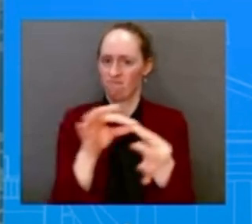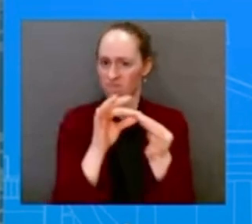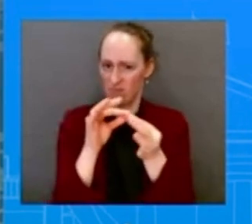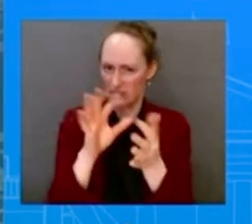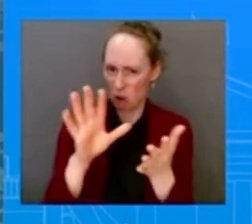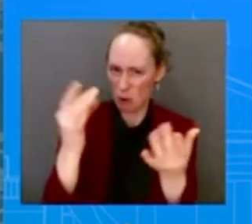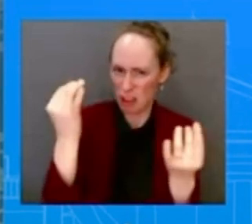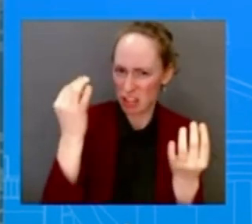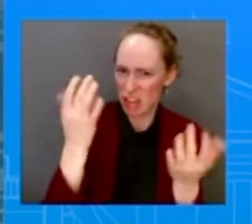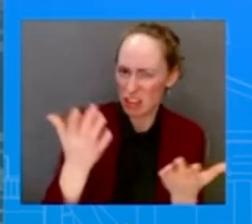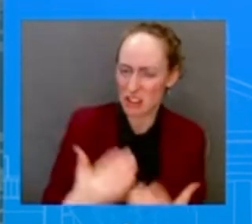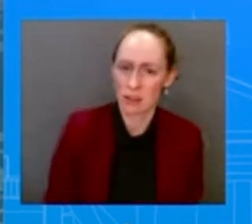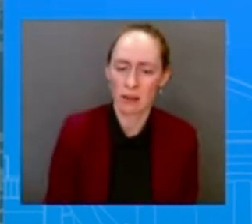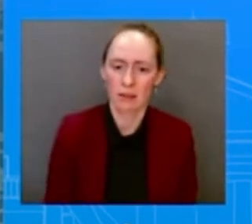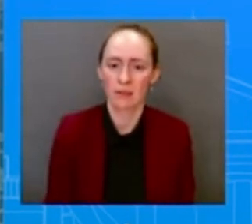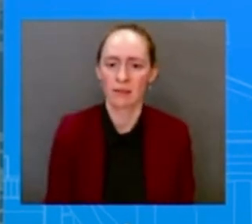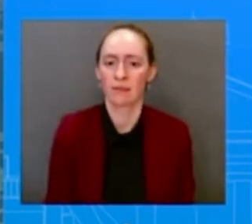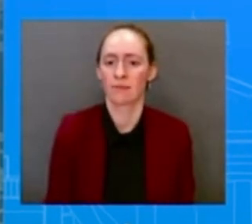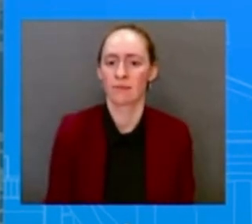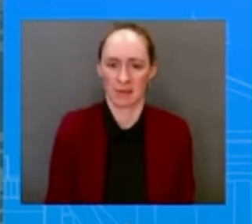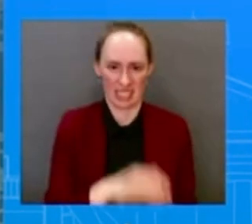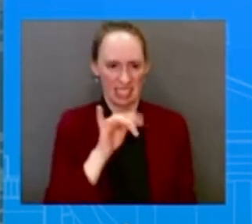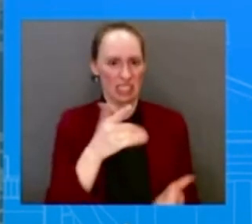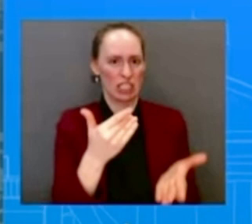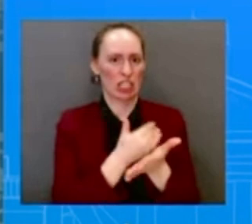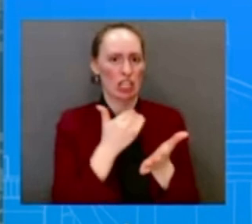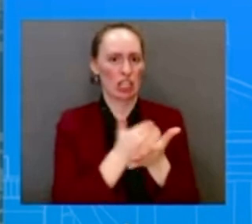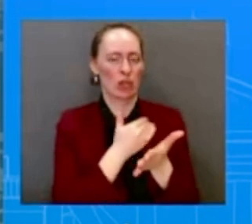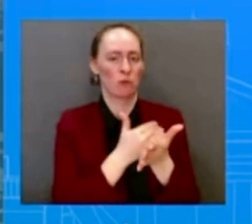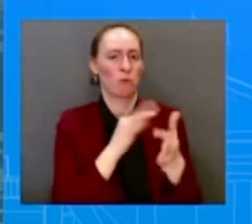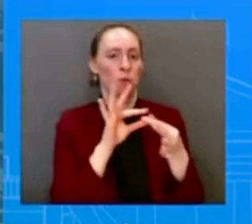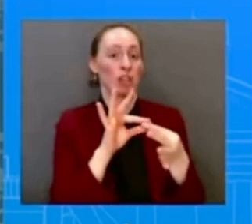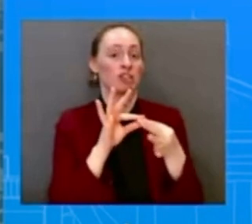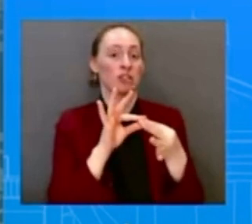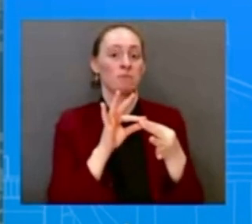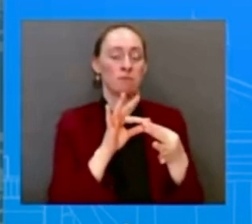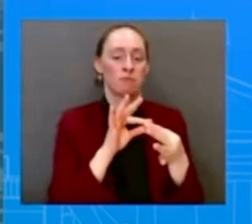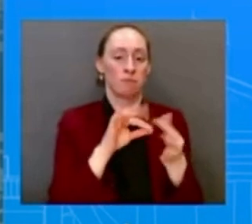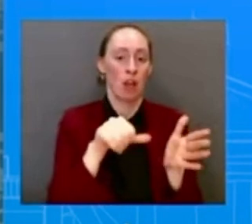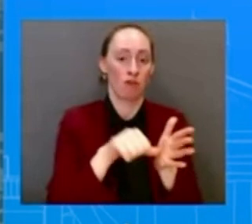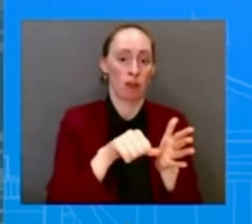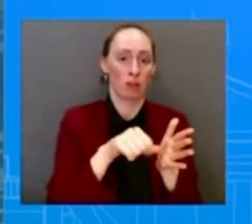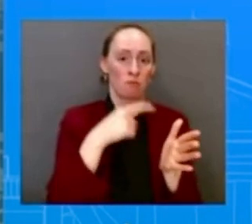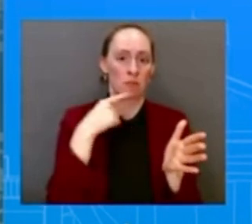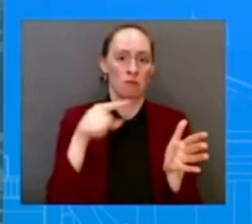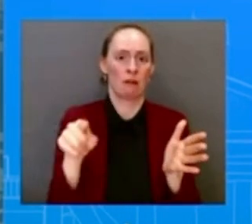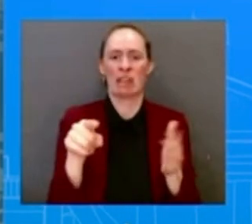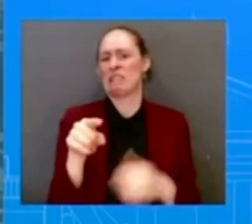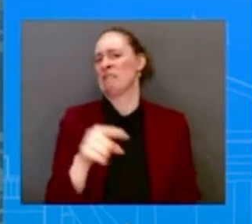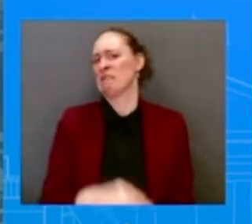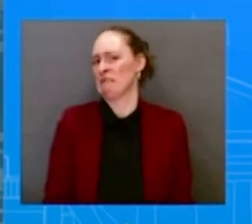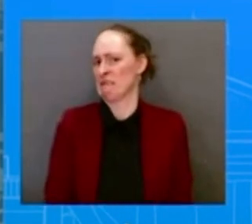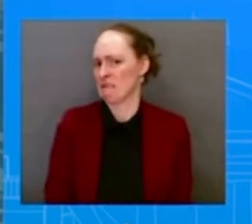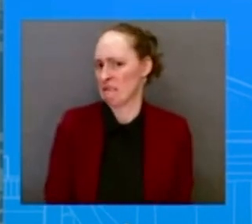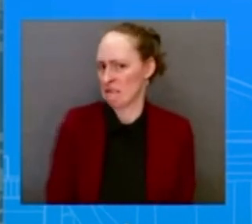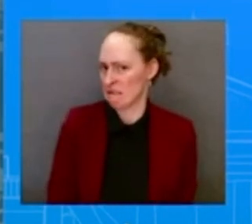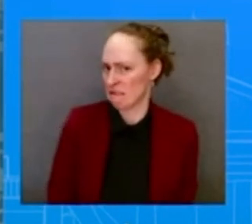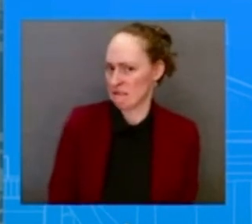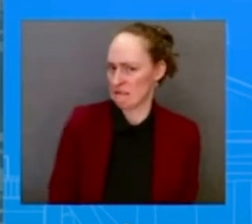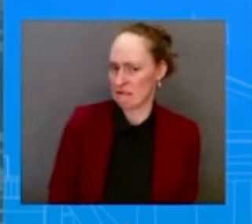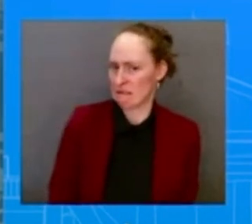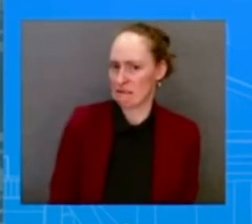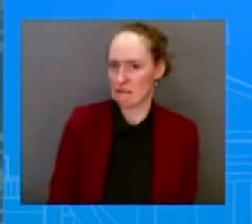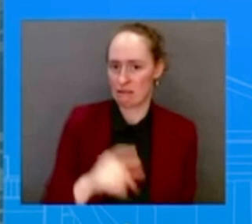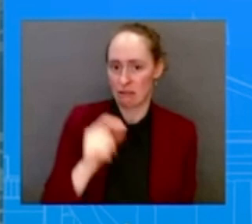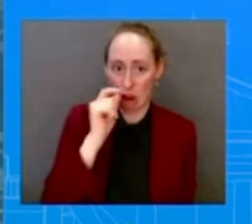good for the people of the Middle East, because it'll flow both ways, and Russian capabilities could very well end up in Iranian hands. And I would say the